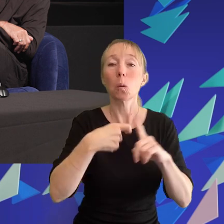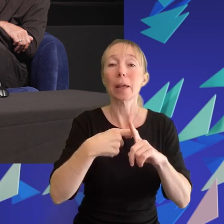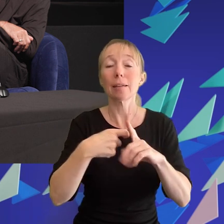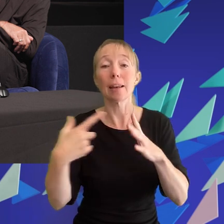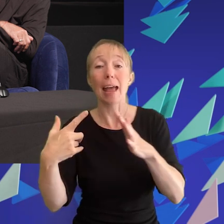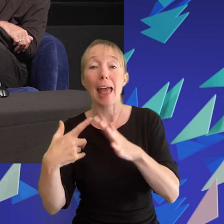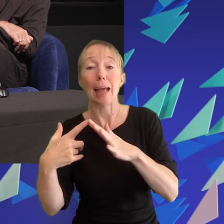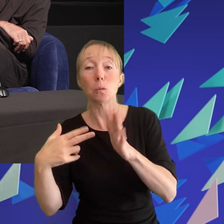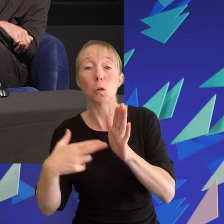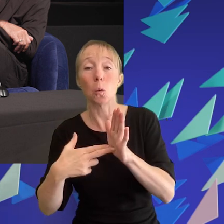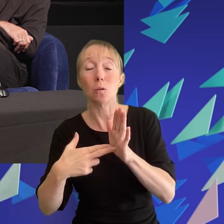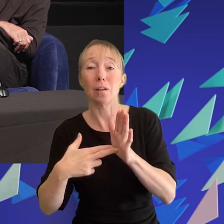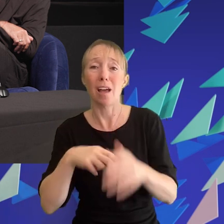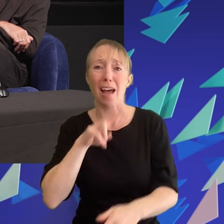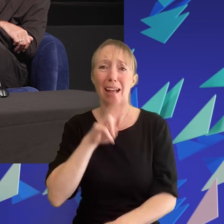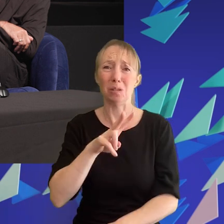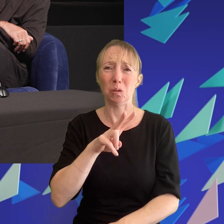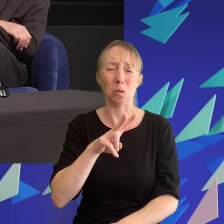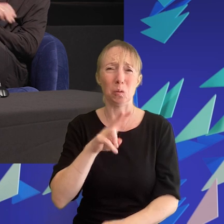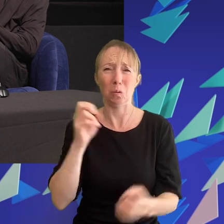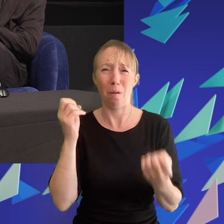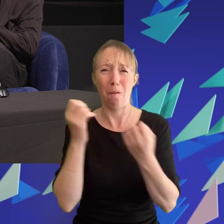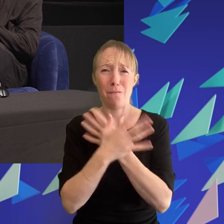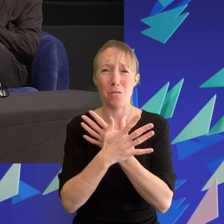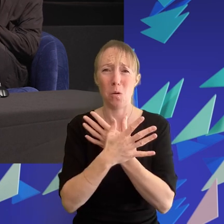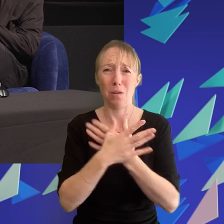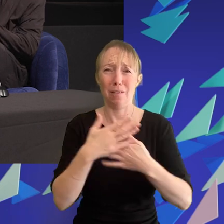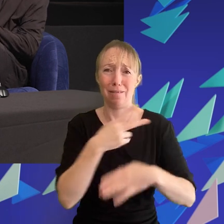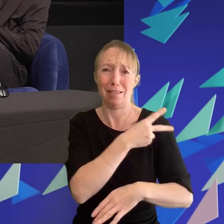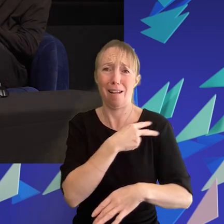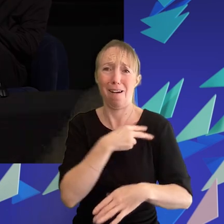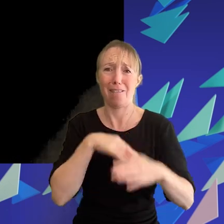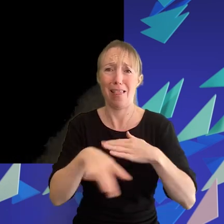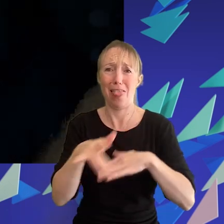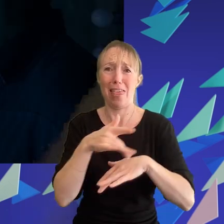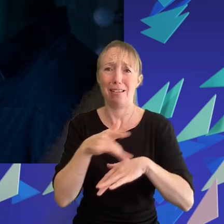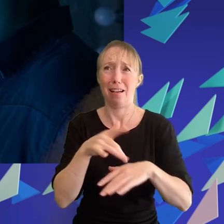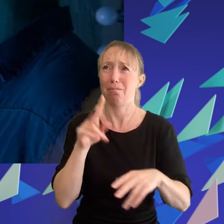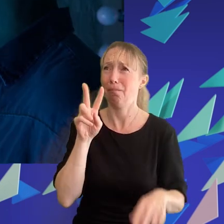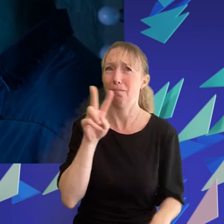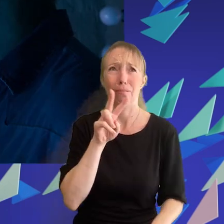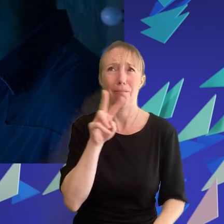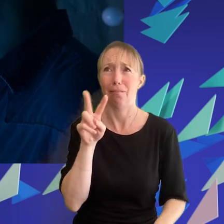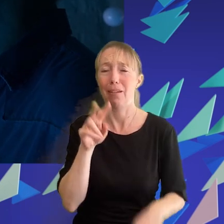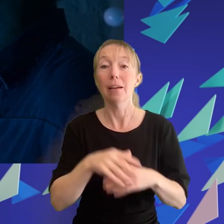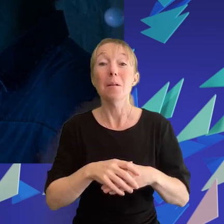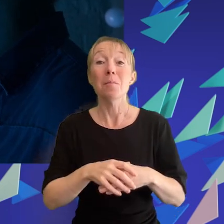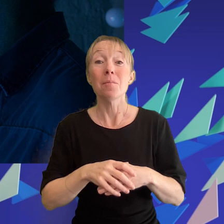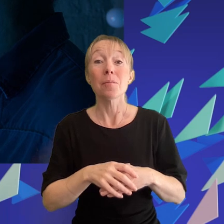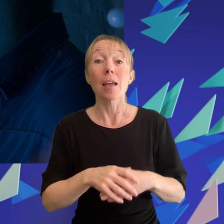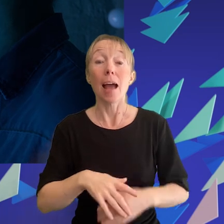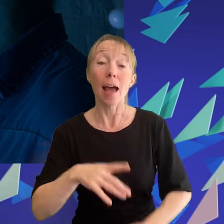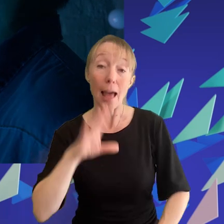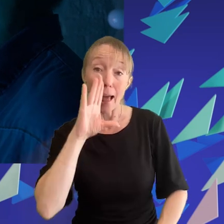Edward Norton, and two very bemused employees in the theater. If we can see the clip, please. Let me tell you something. This stage